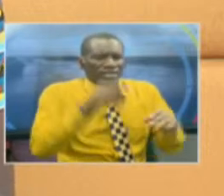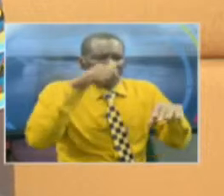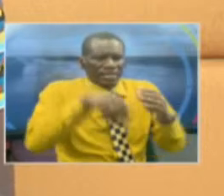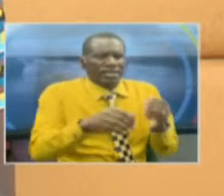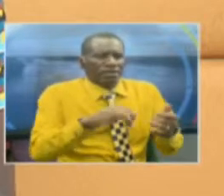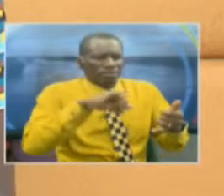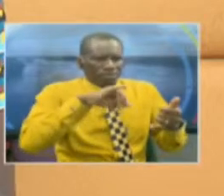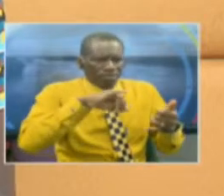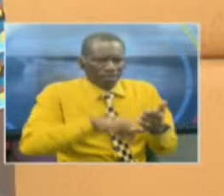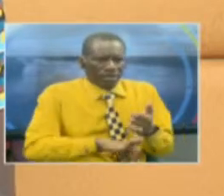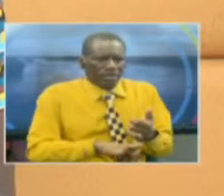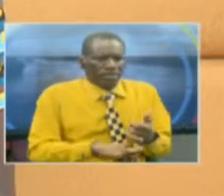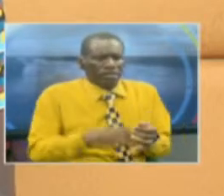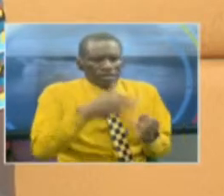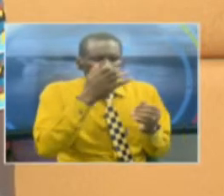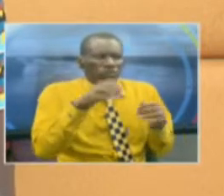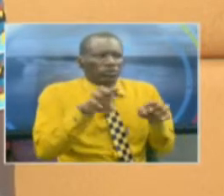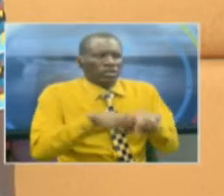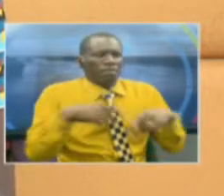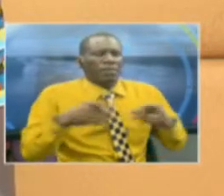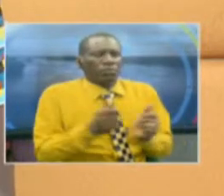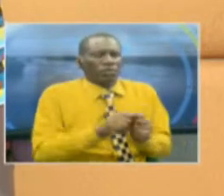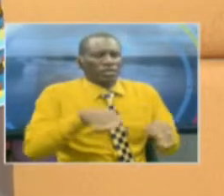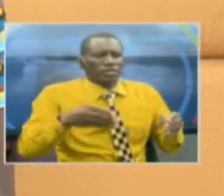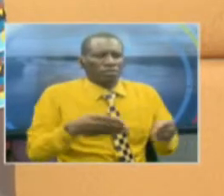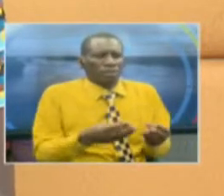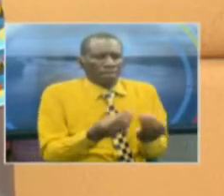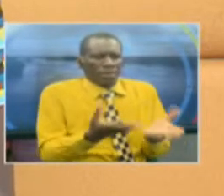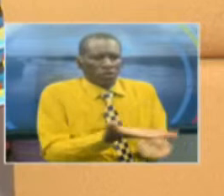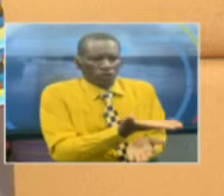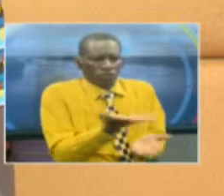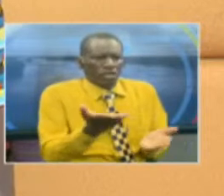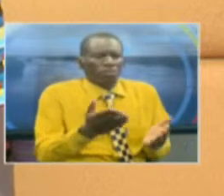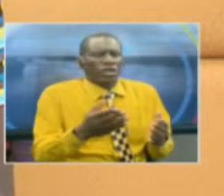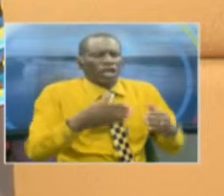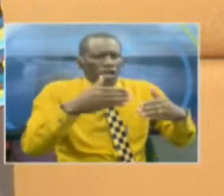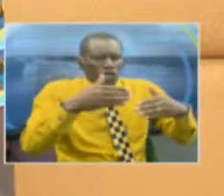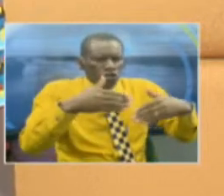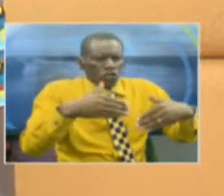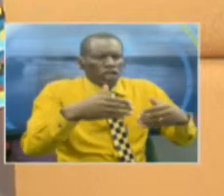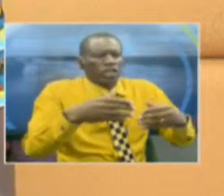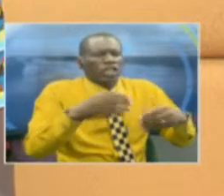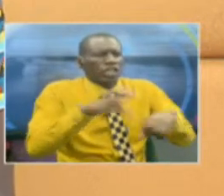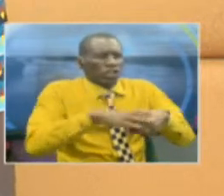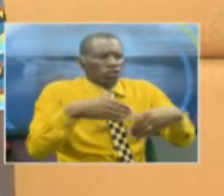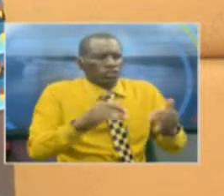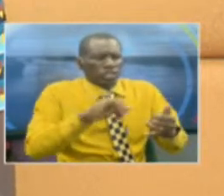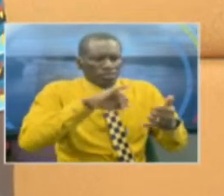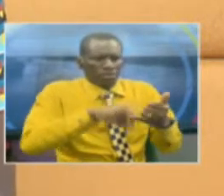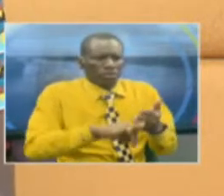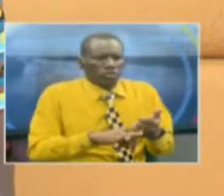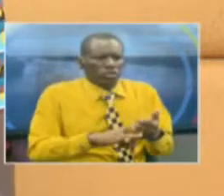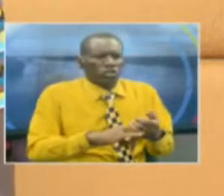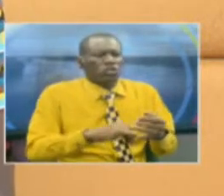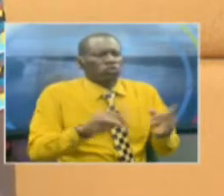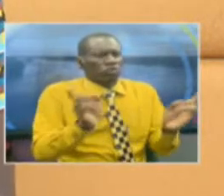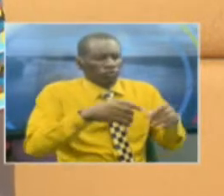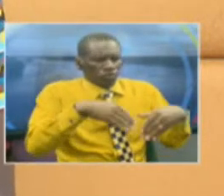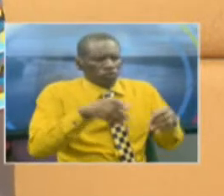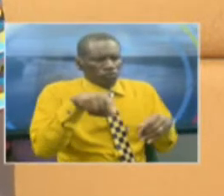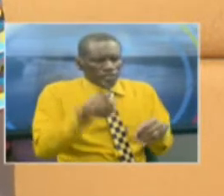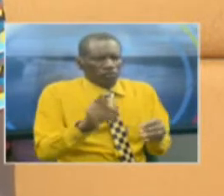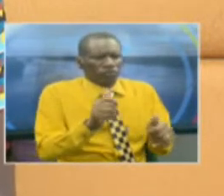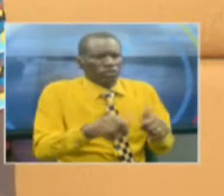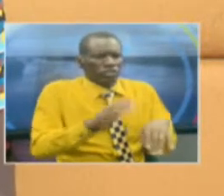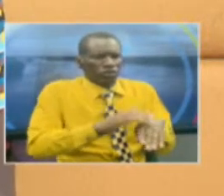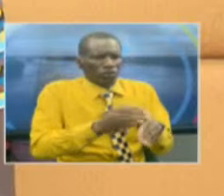marriage. Because even people with disability, most of them lose themselves in the marriage. She doesn't seem to have lost herself, which is a good